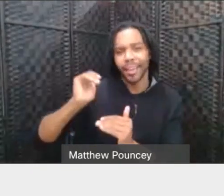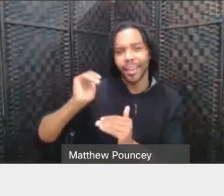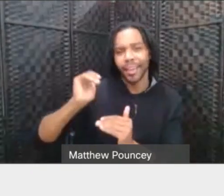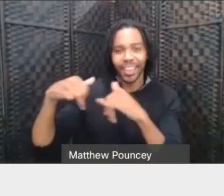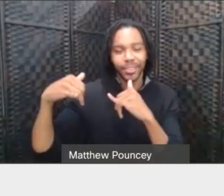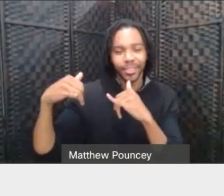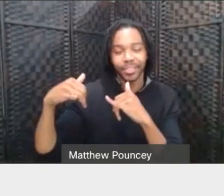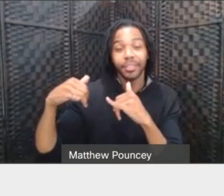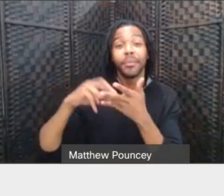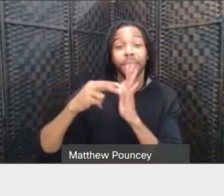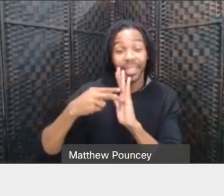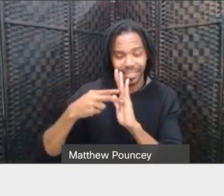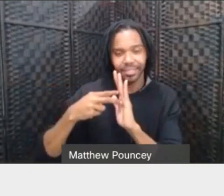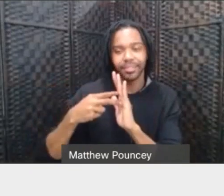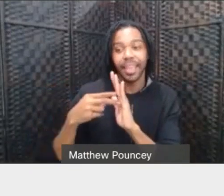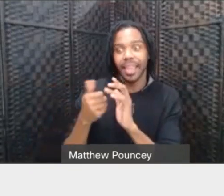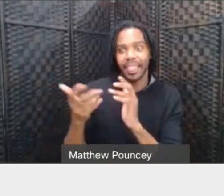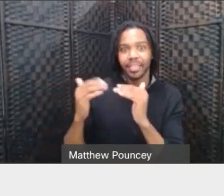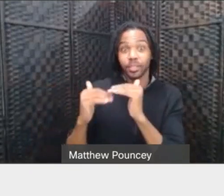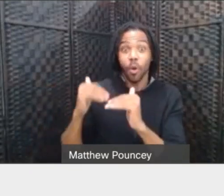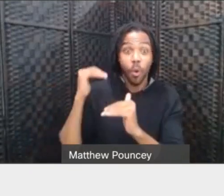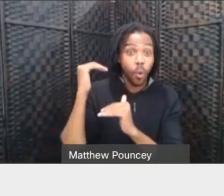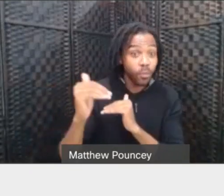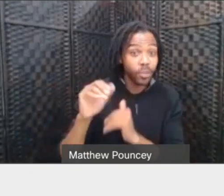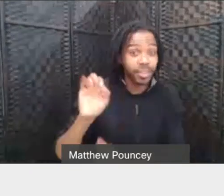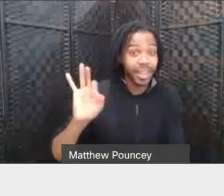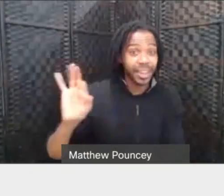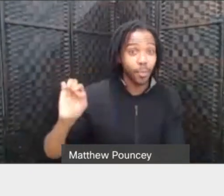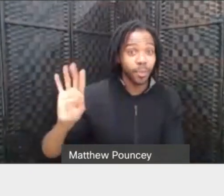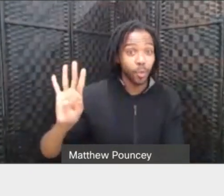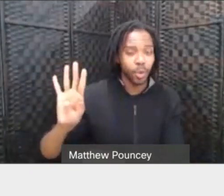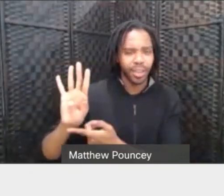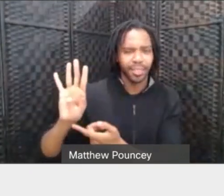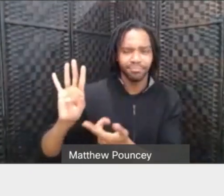than 99.4 is pretty strict.